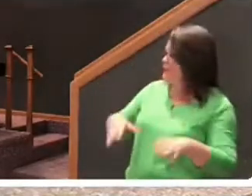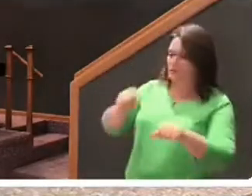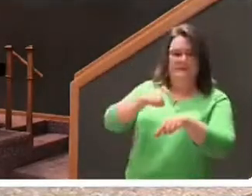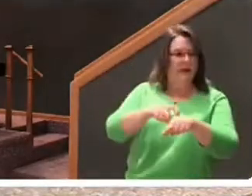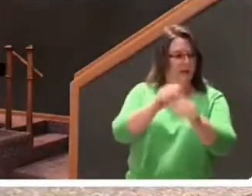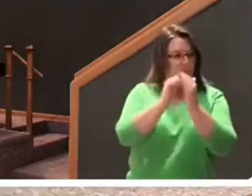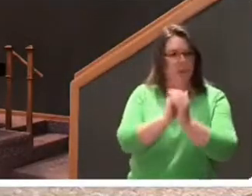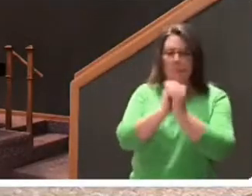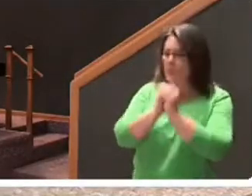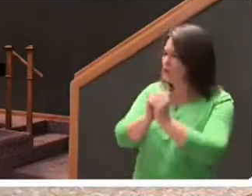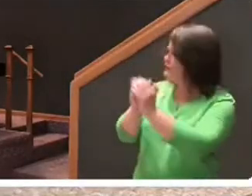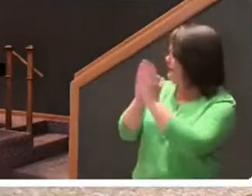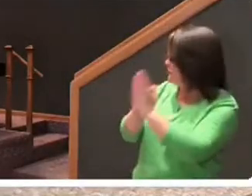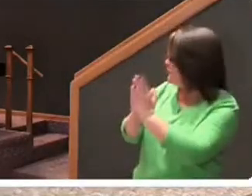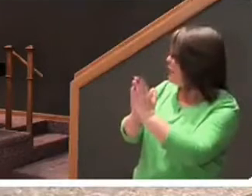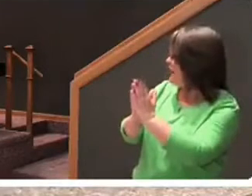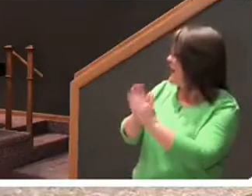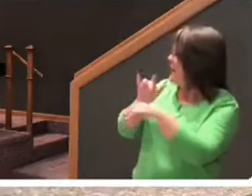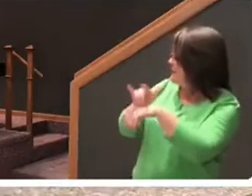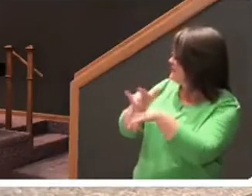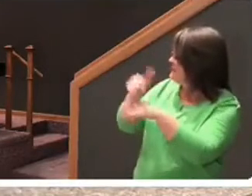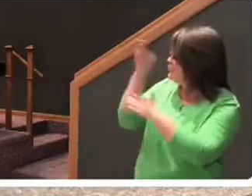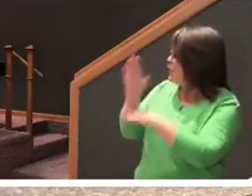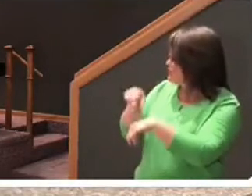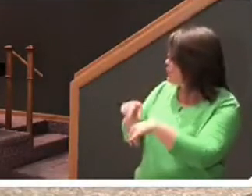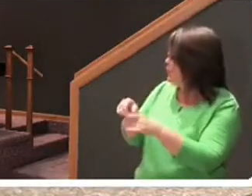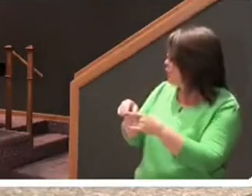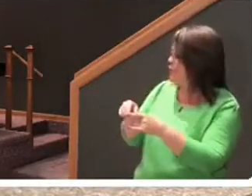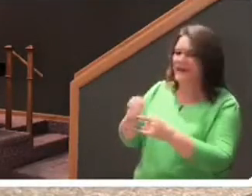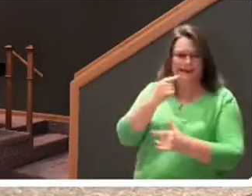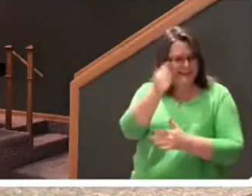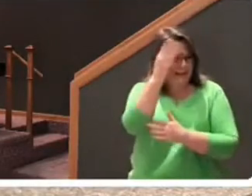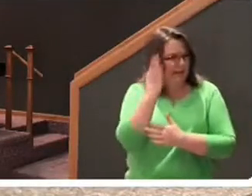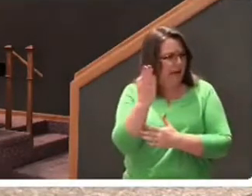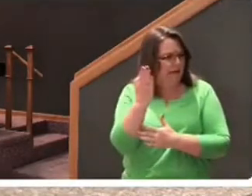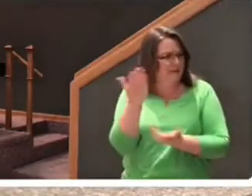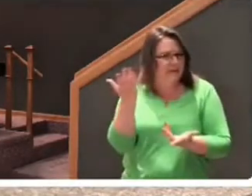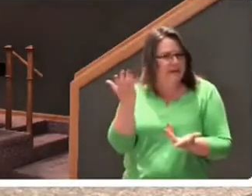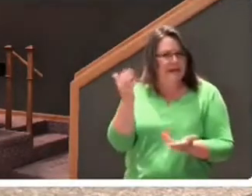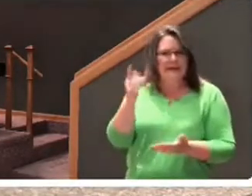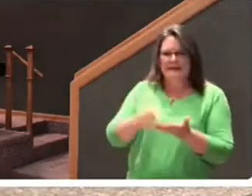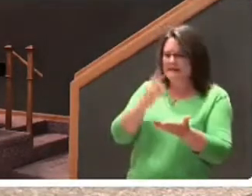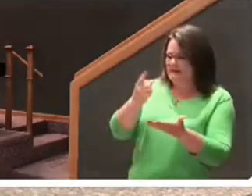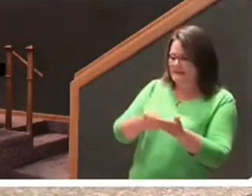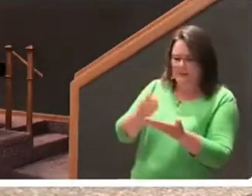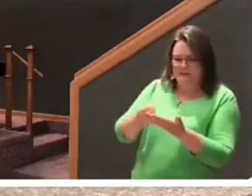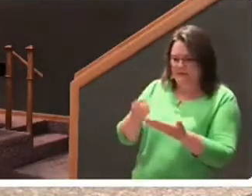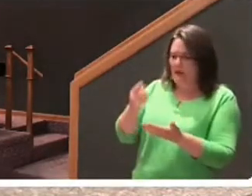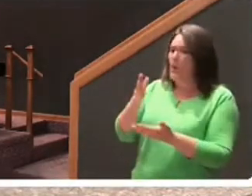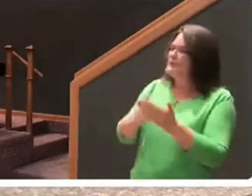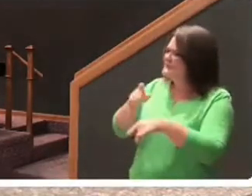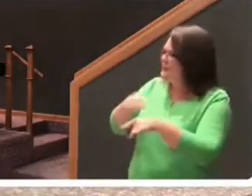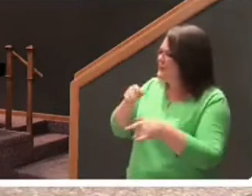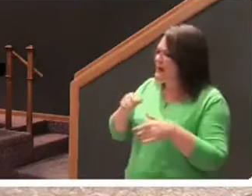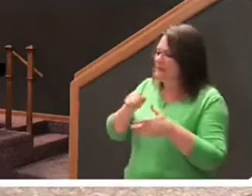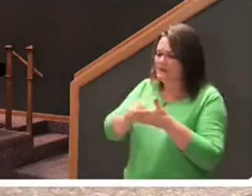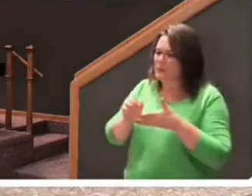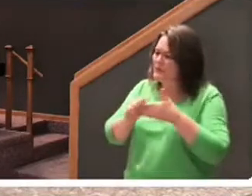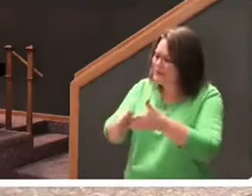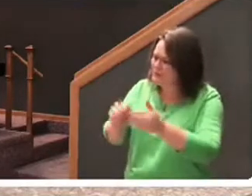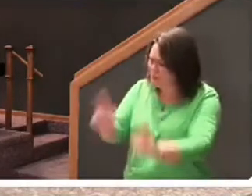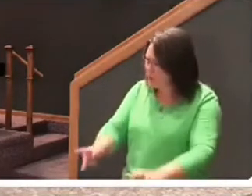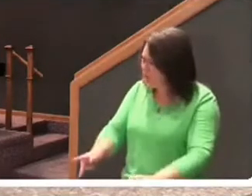in worship and prayer, meditation on God's word, and say, God, sometime this week, steer me to